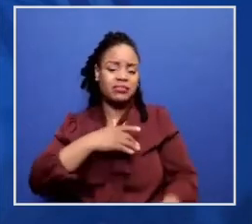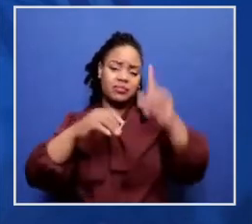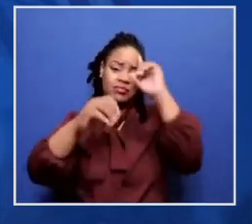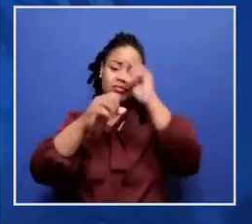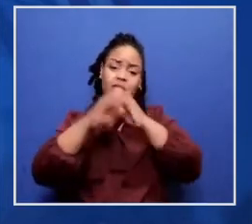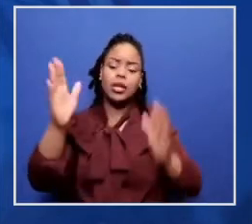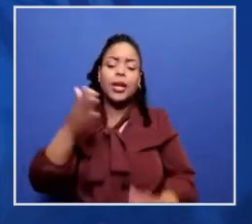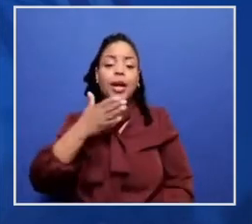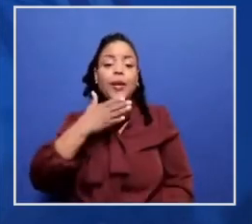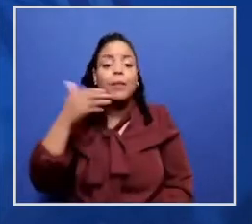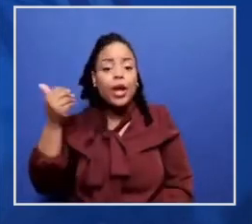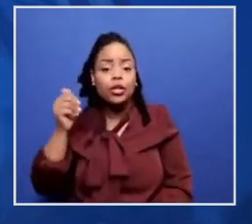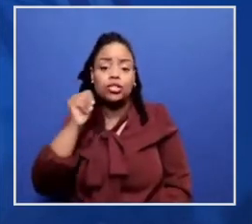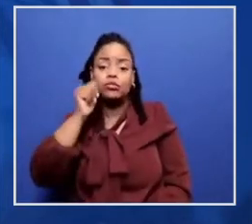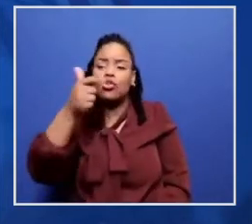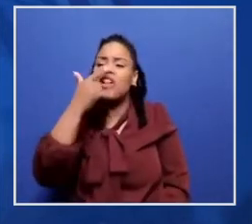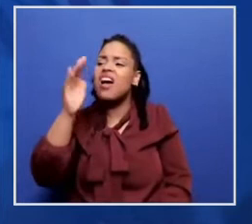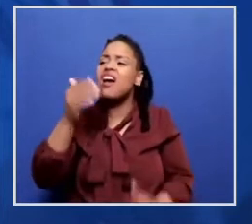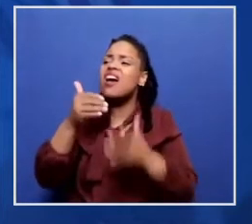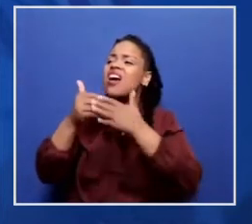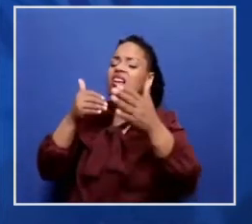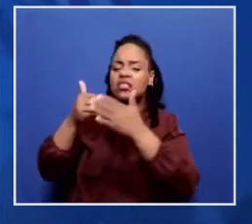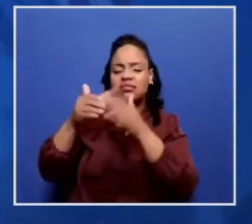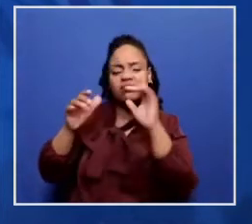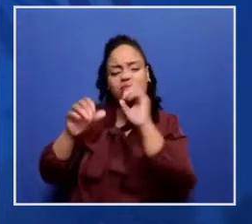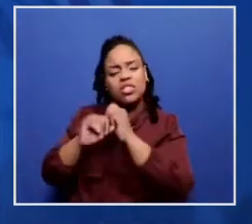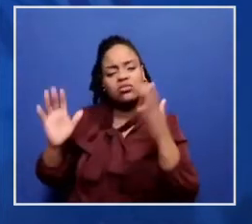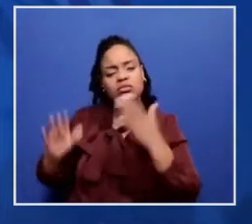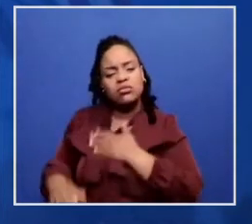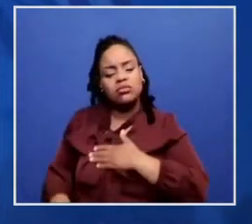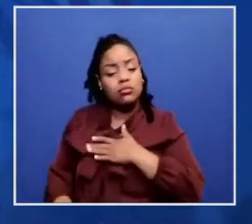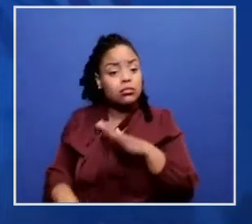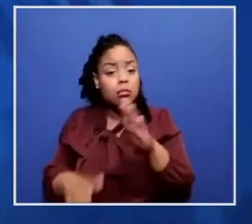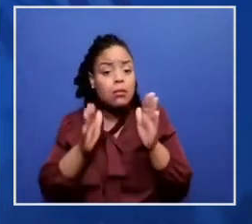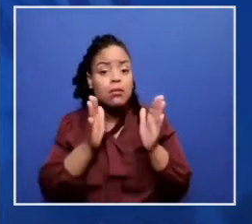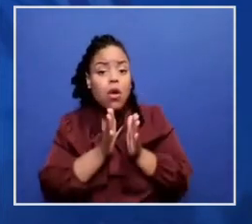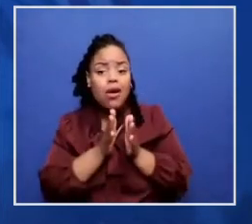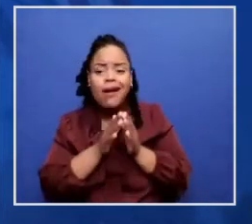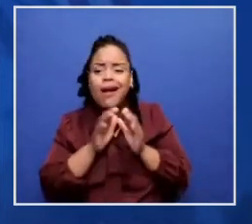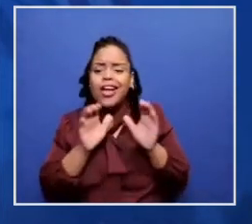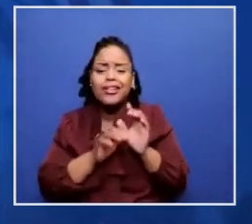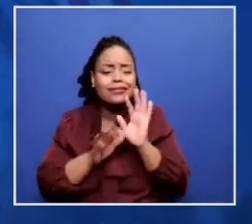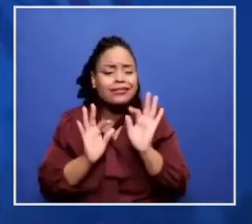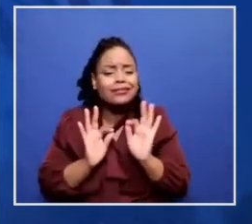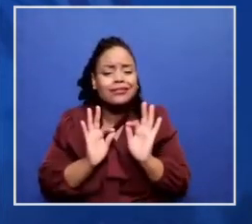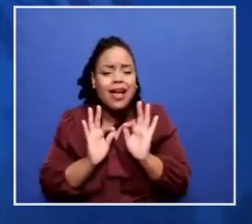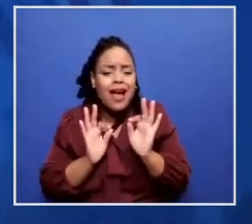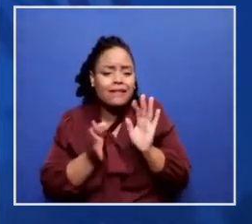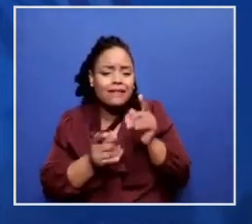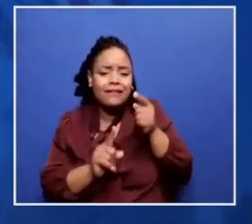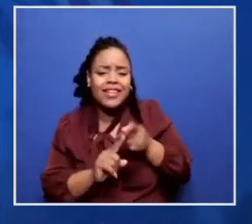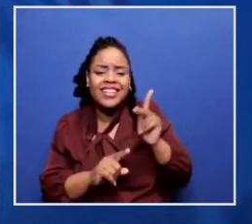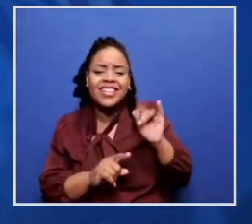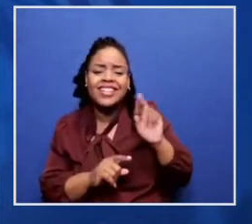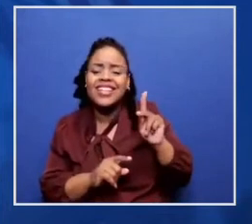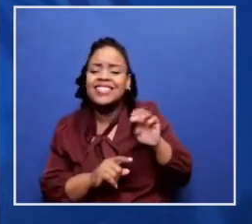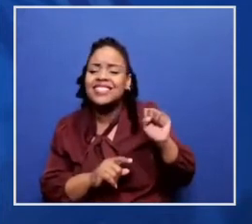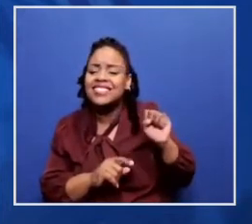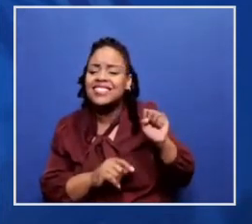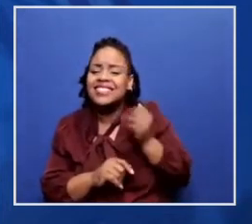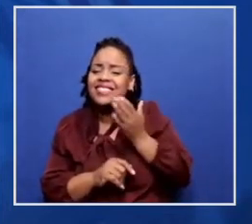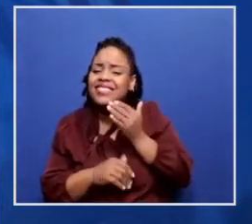smallest acts of kindness, spreading the message that if America were to become that more perfect union that our founders dreamed